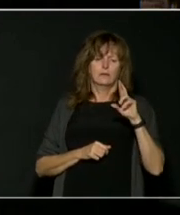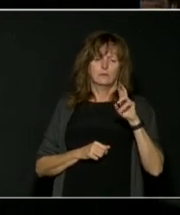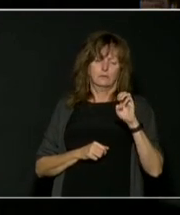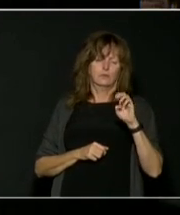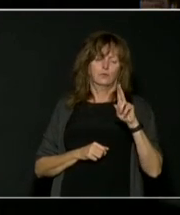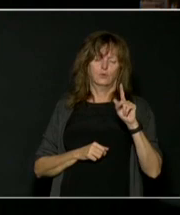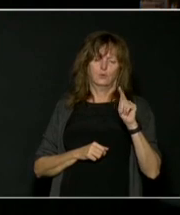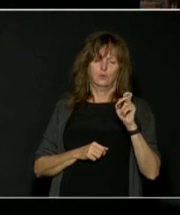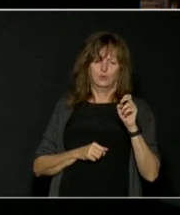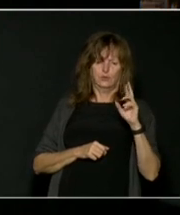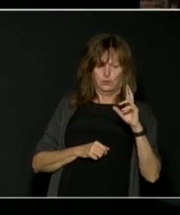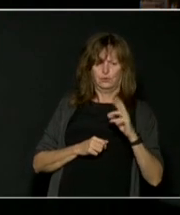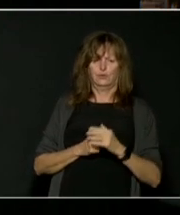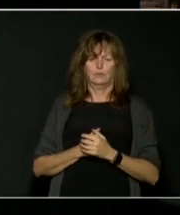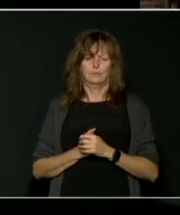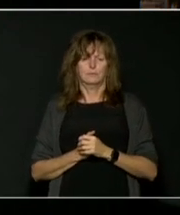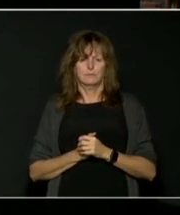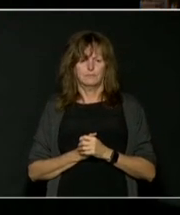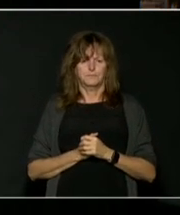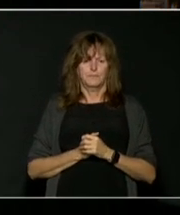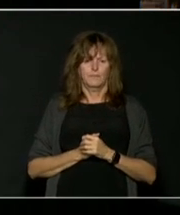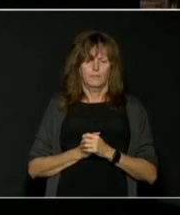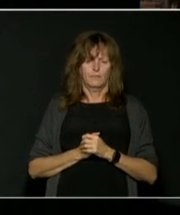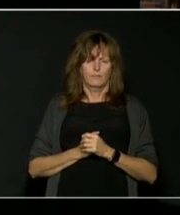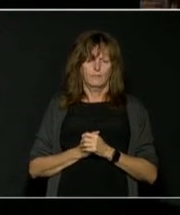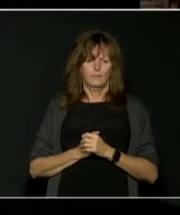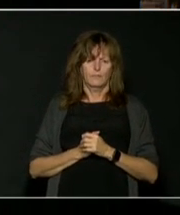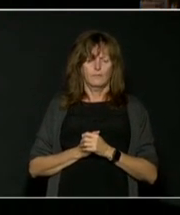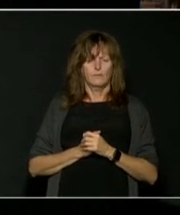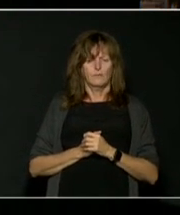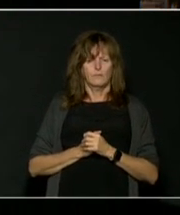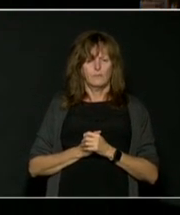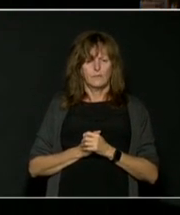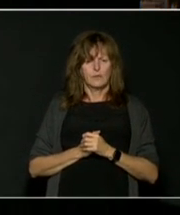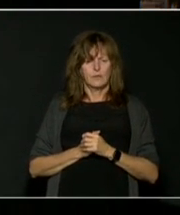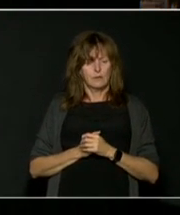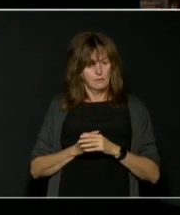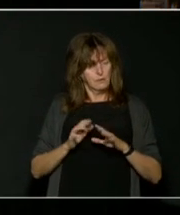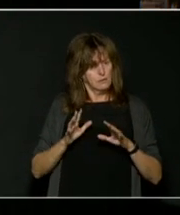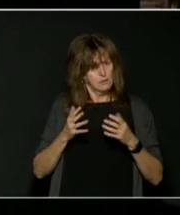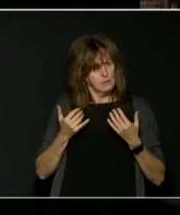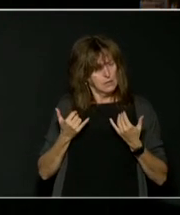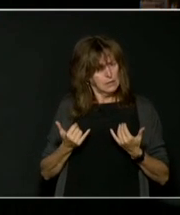what proportion of molecular tests in the province are done by private labs right now?